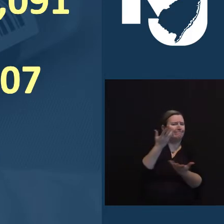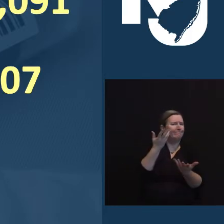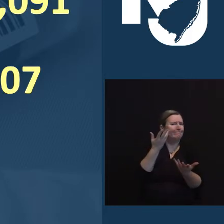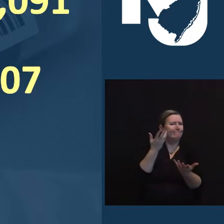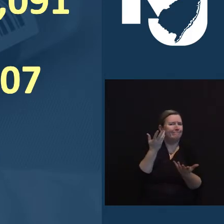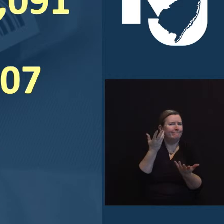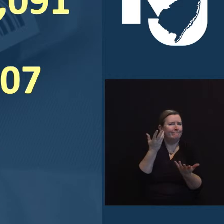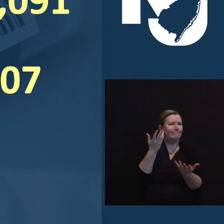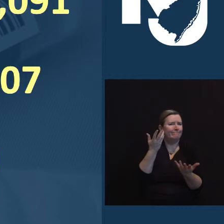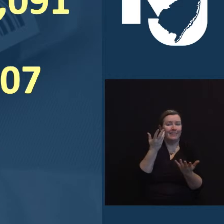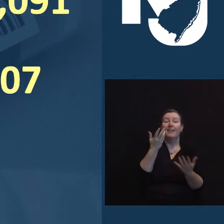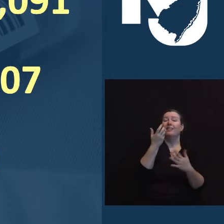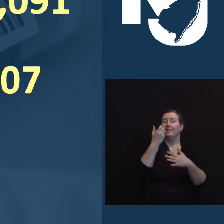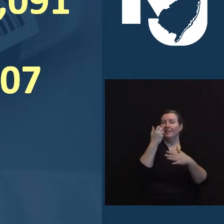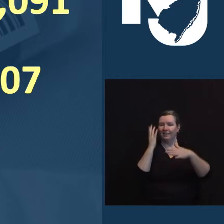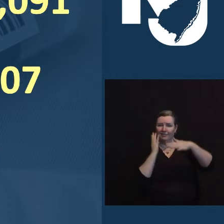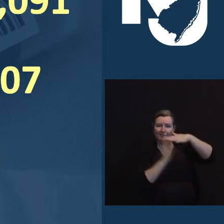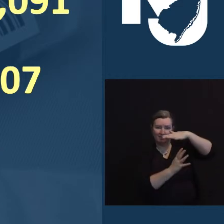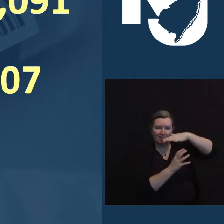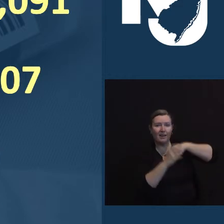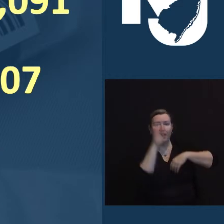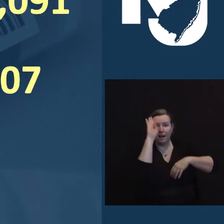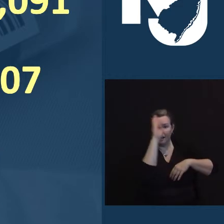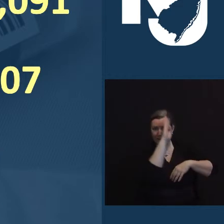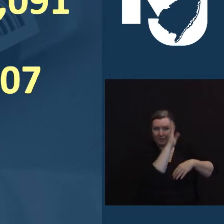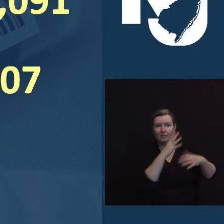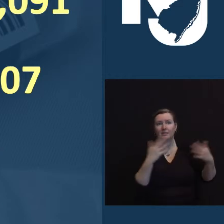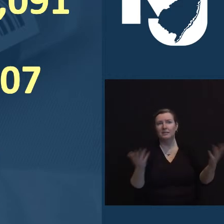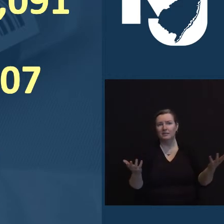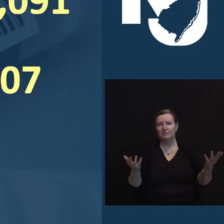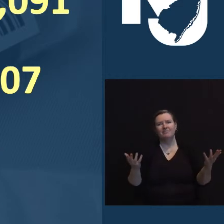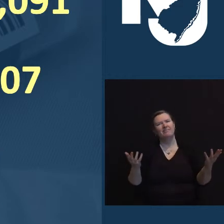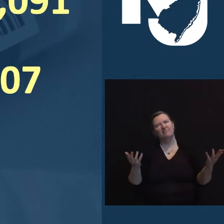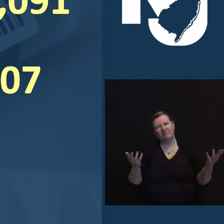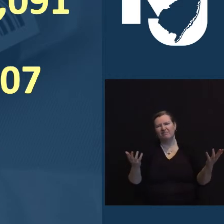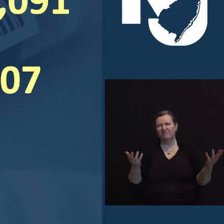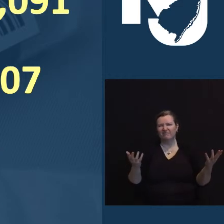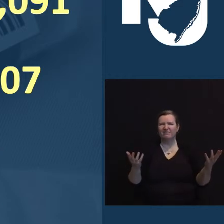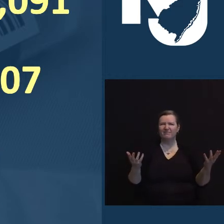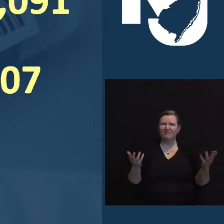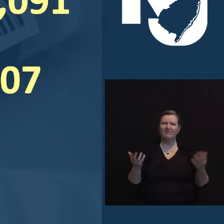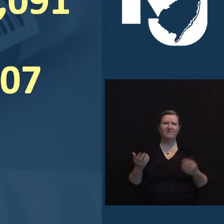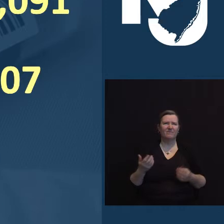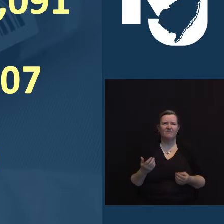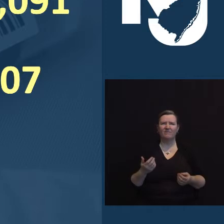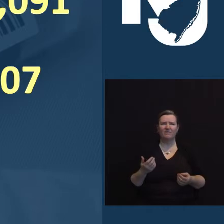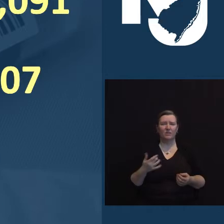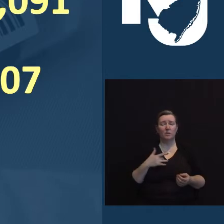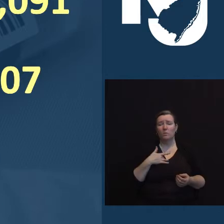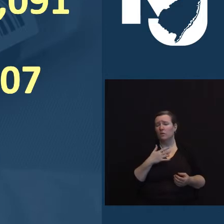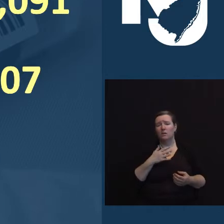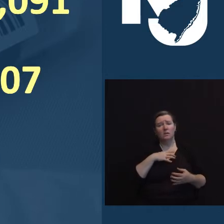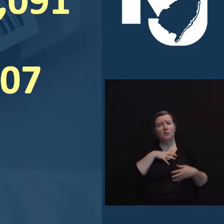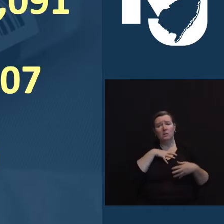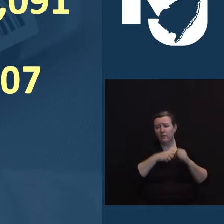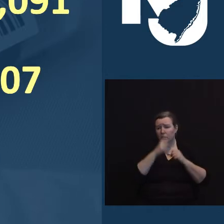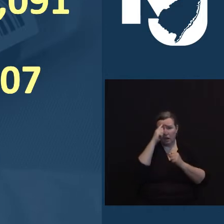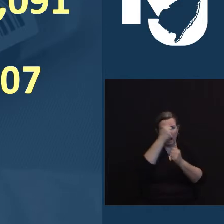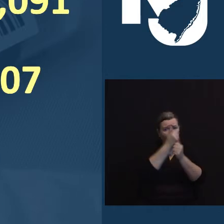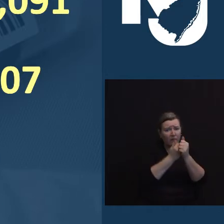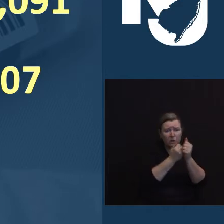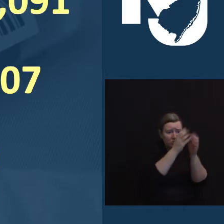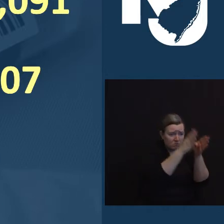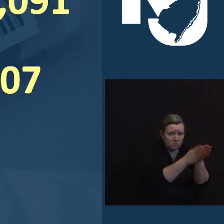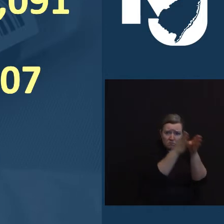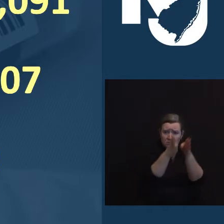even longer, may have been hospitalized some number of weeks ago. And we mourn every single one of these lost lives. But remember,